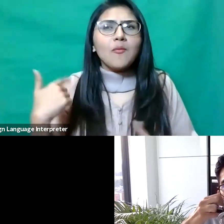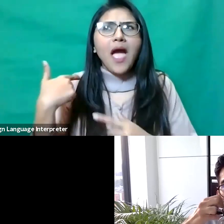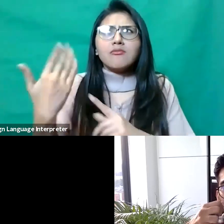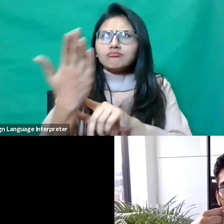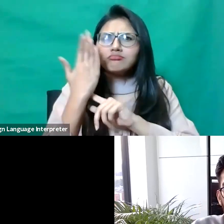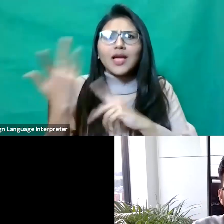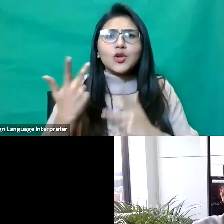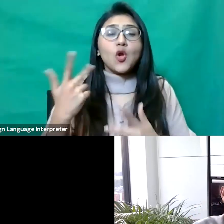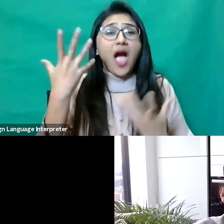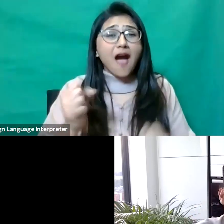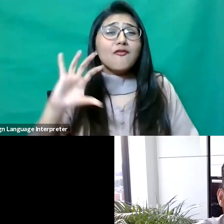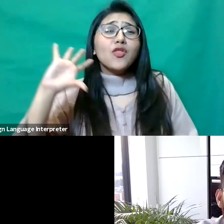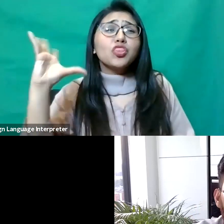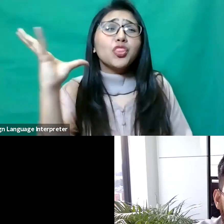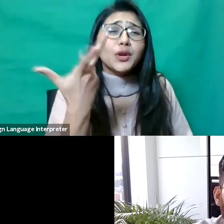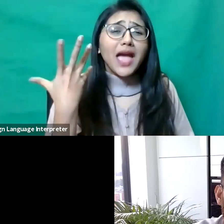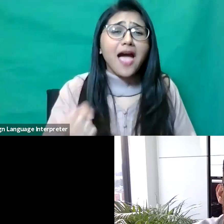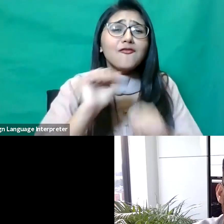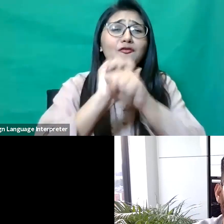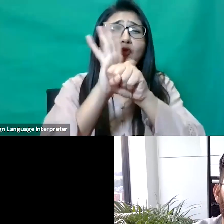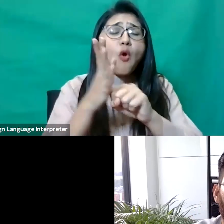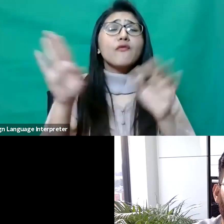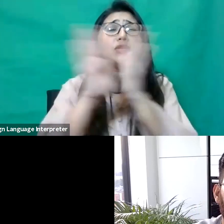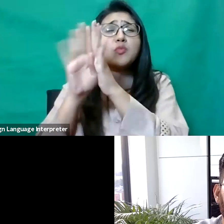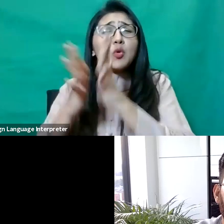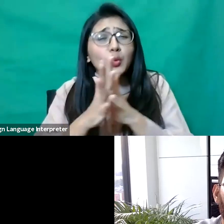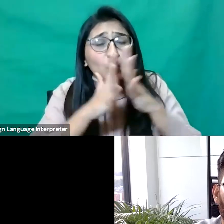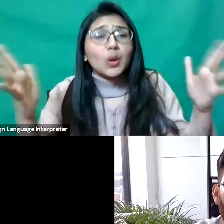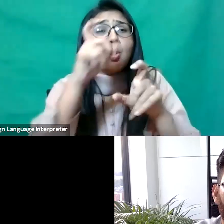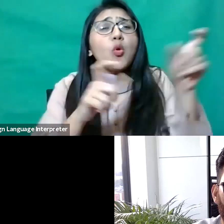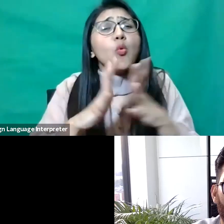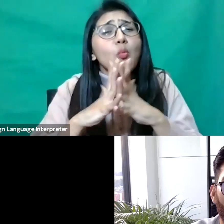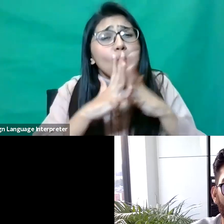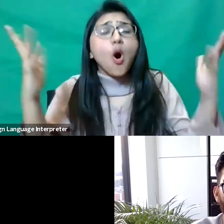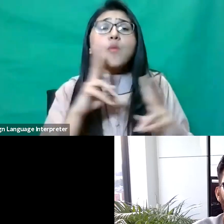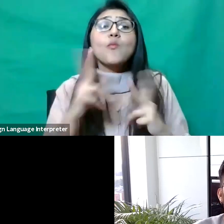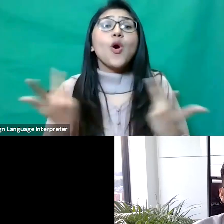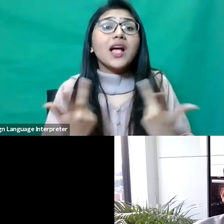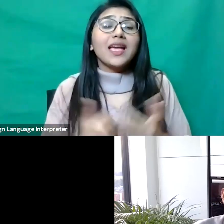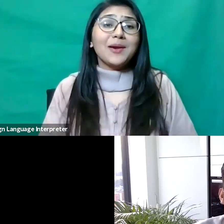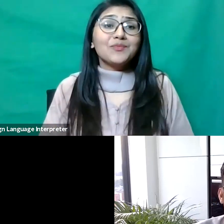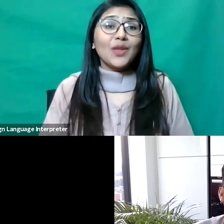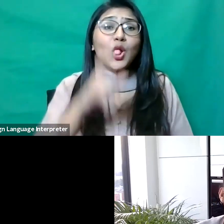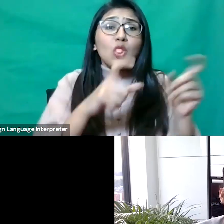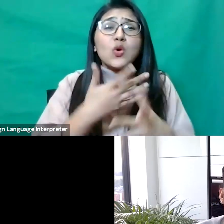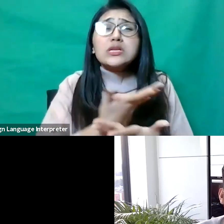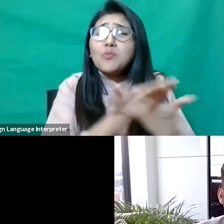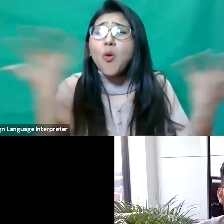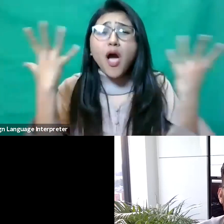UK and around the world, there's a lockdown, but a lot of people were saying that they're struggling to find a